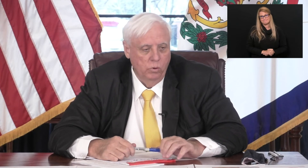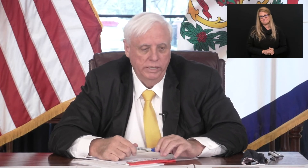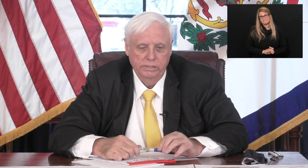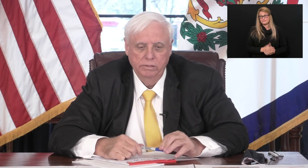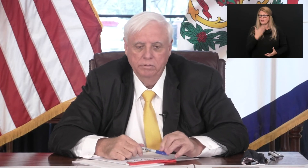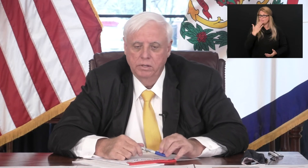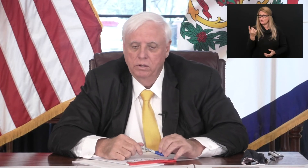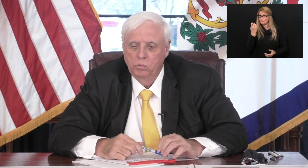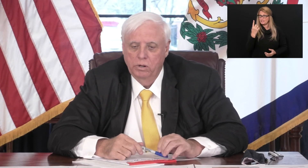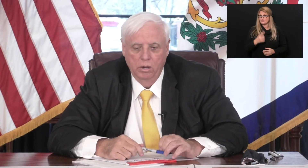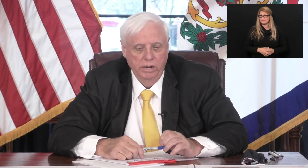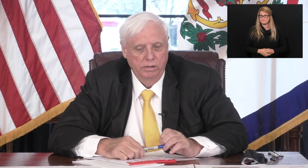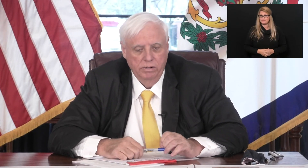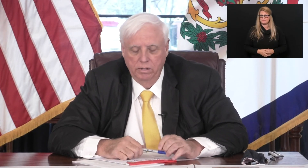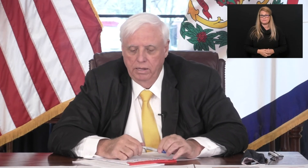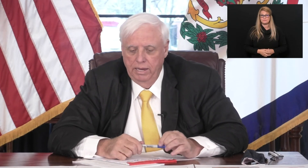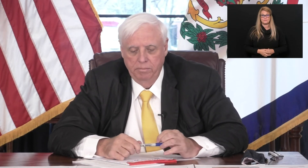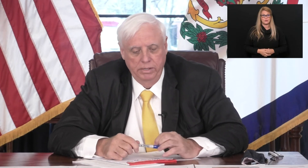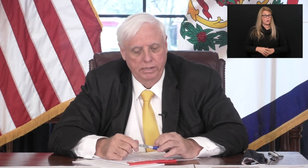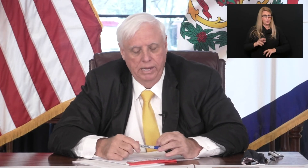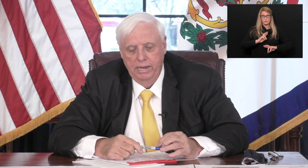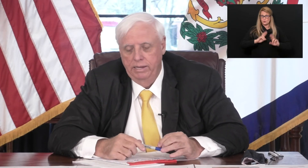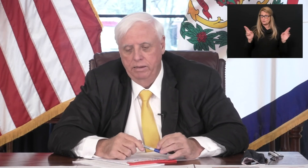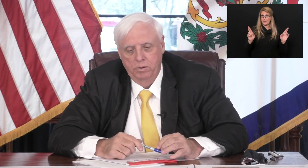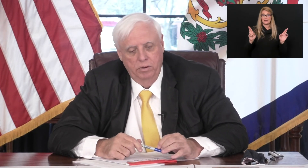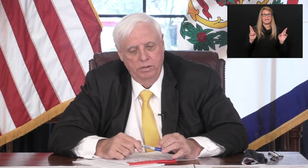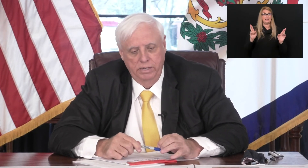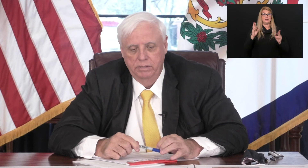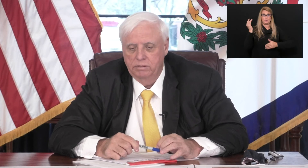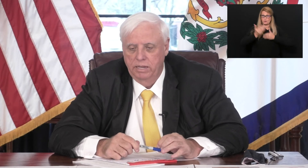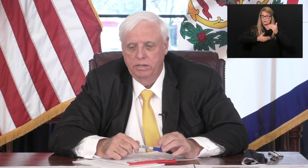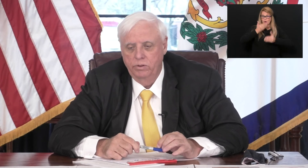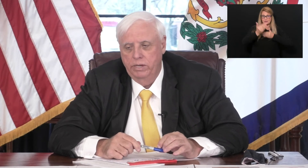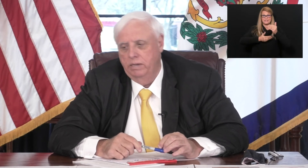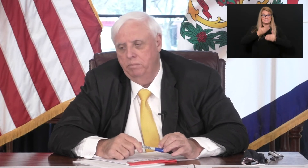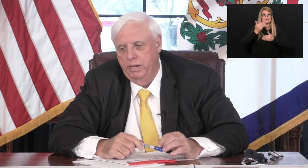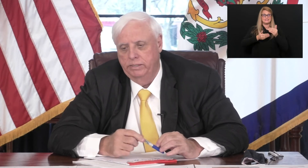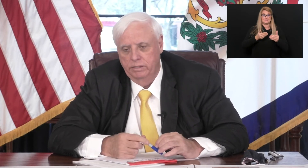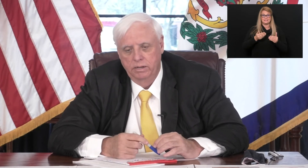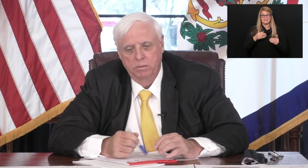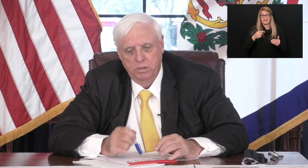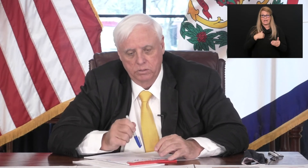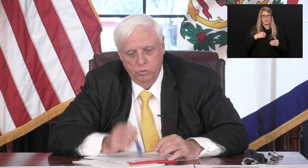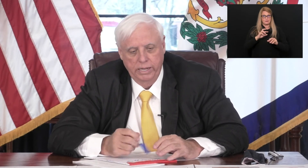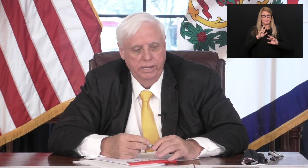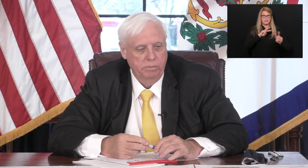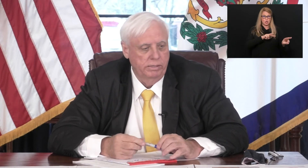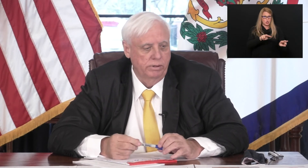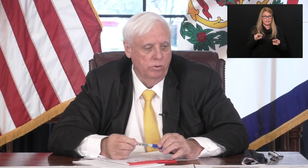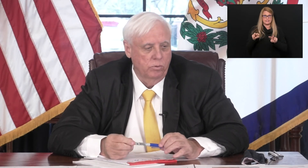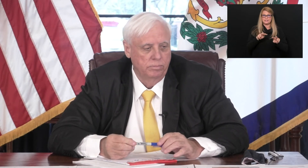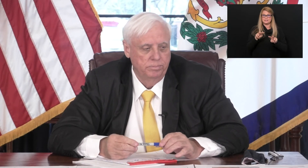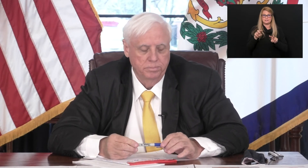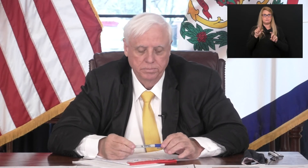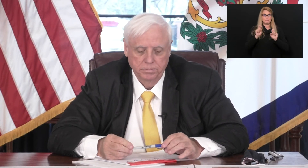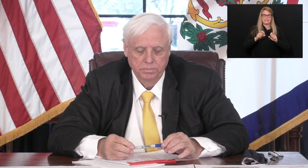good question. We're on it. I mean, I am on this like you can't imagine because we got to get them out the